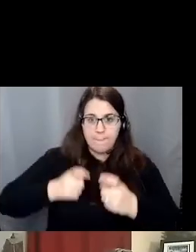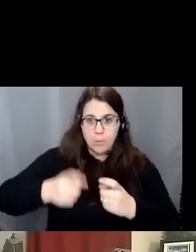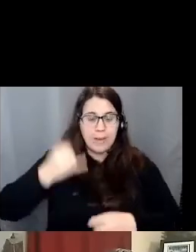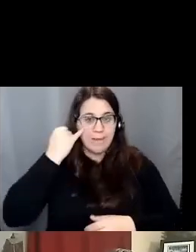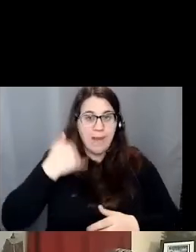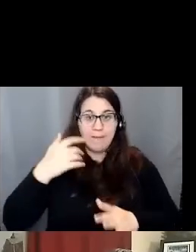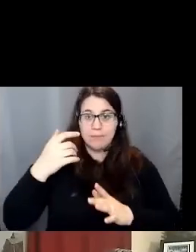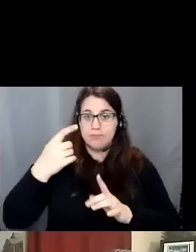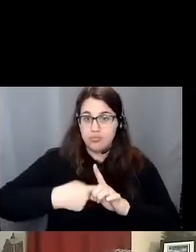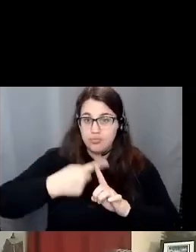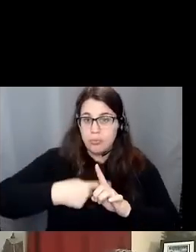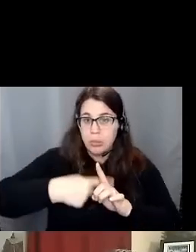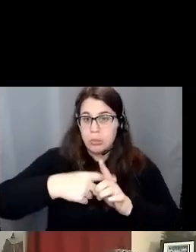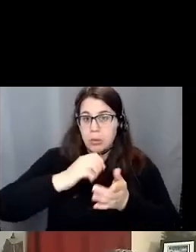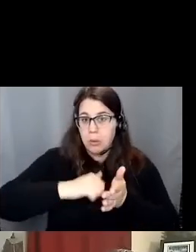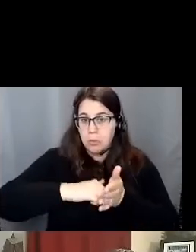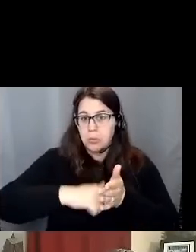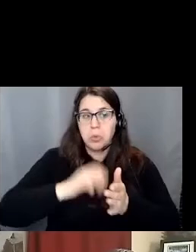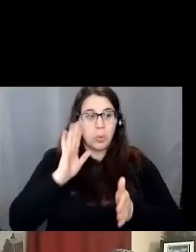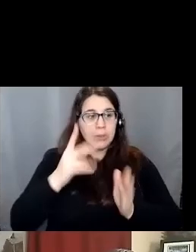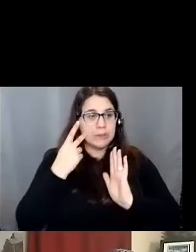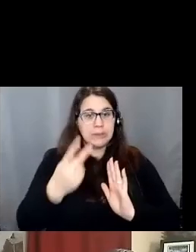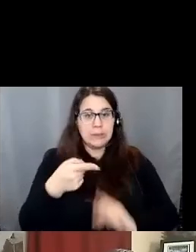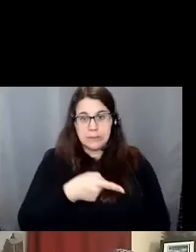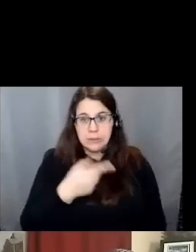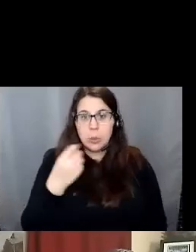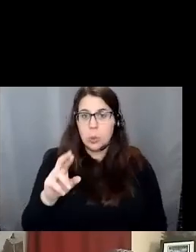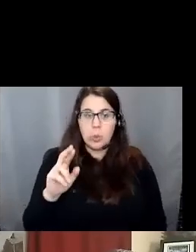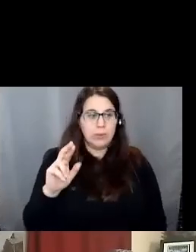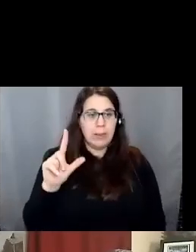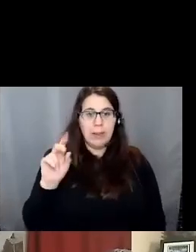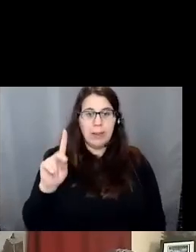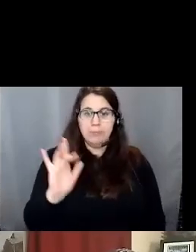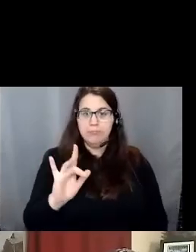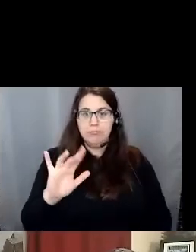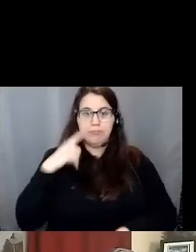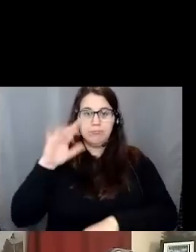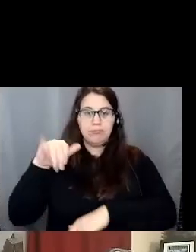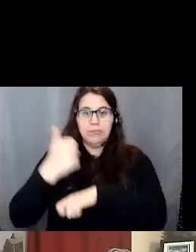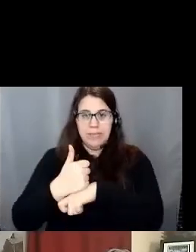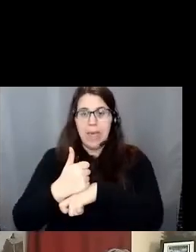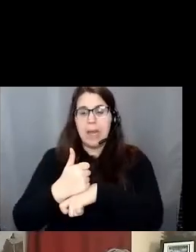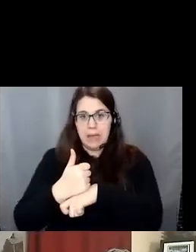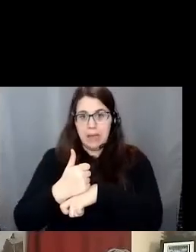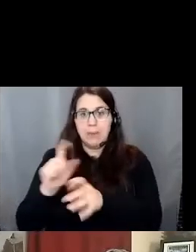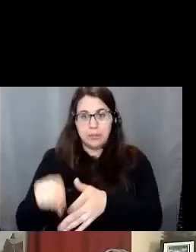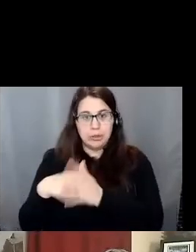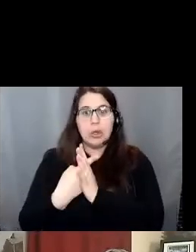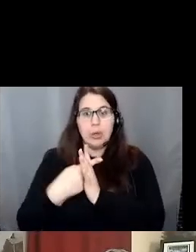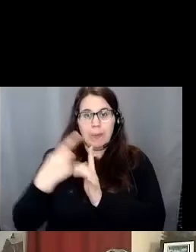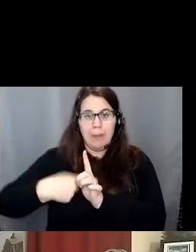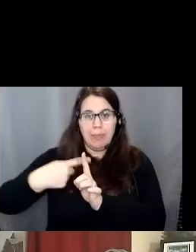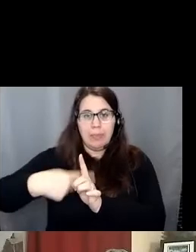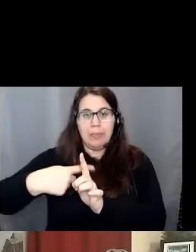contribution, that would show up here. Or you could click on this link to set up a recurring monthly contribution. And